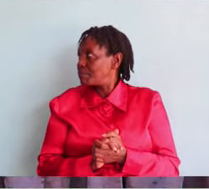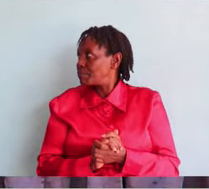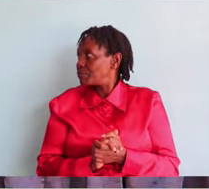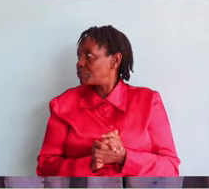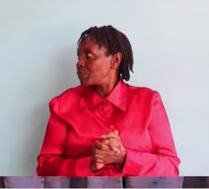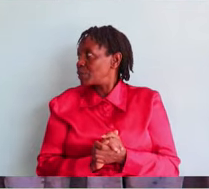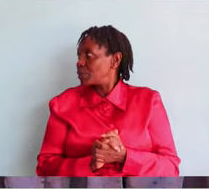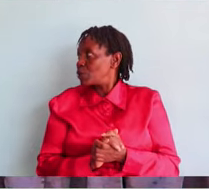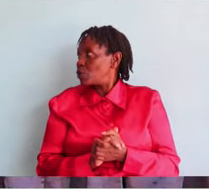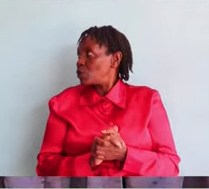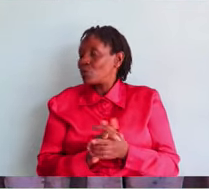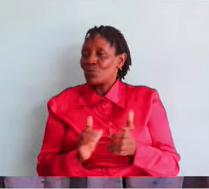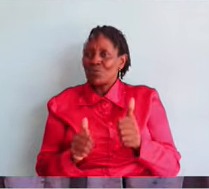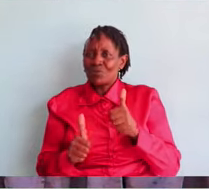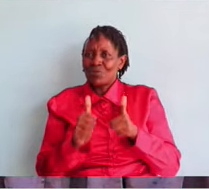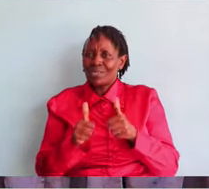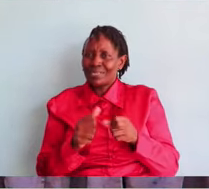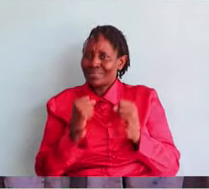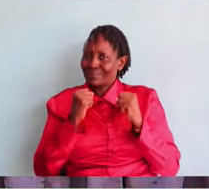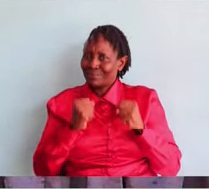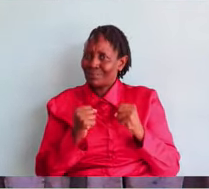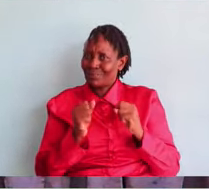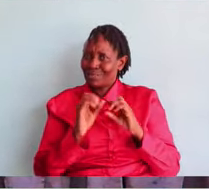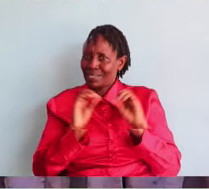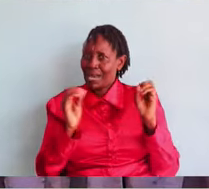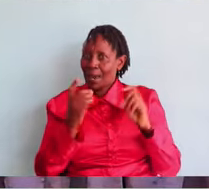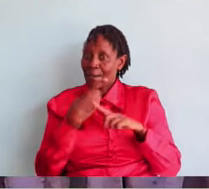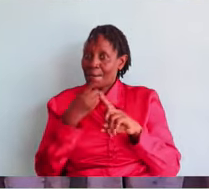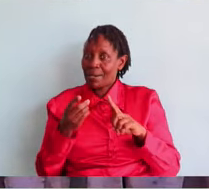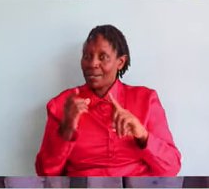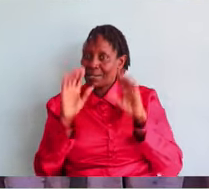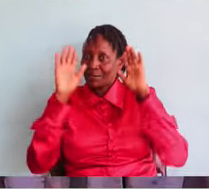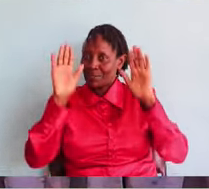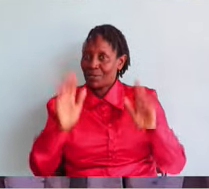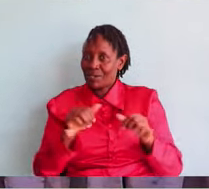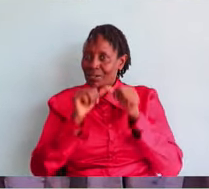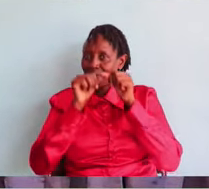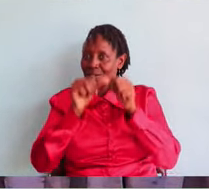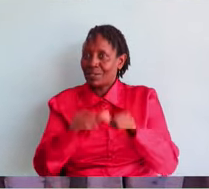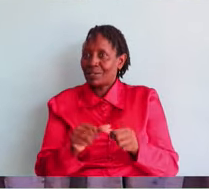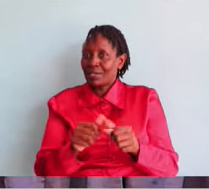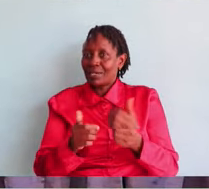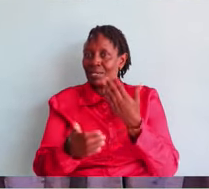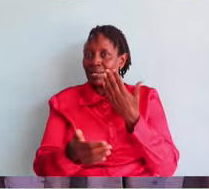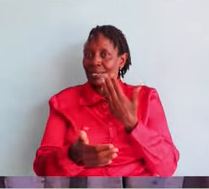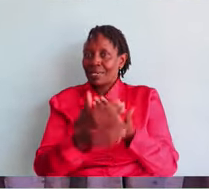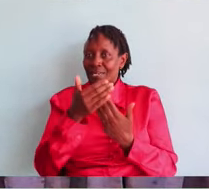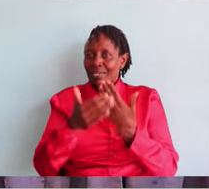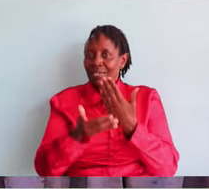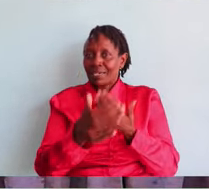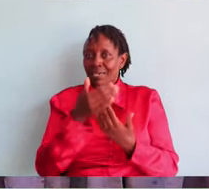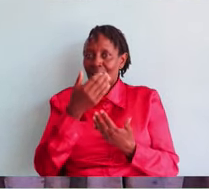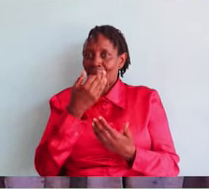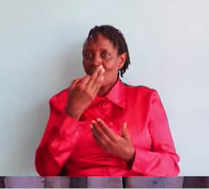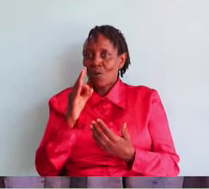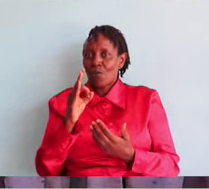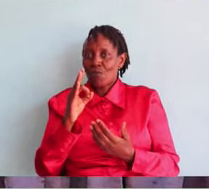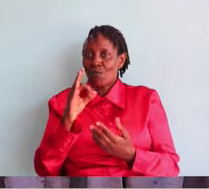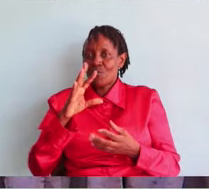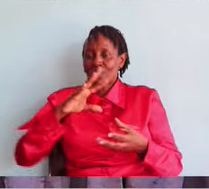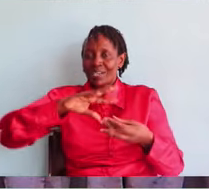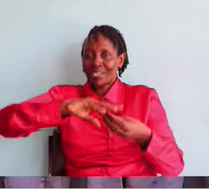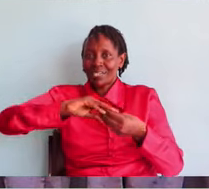which is currently not very strong, but I believe it should continue, is called Care of Creation. Because in these verses here,